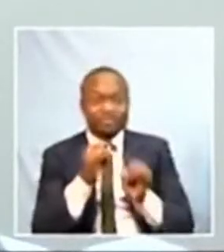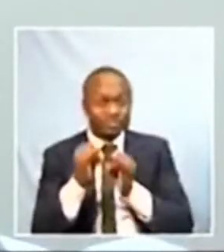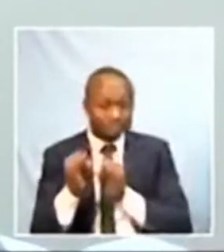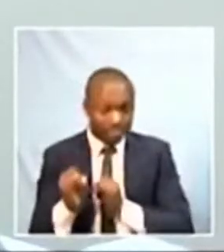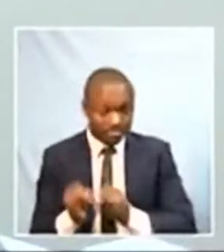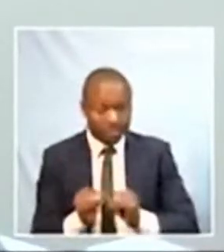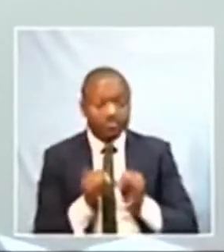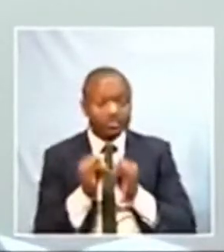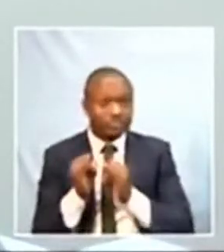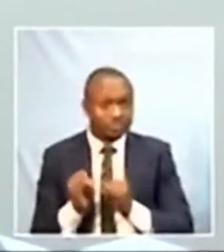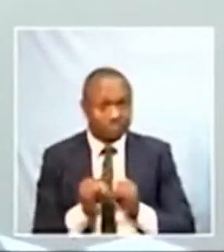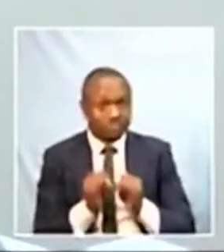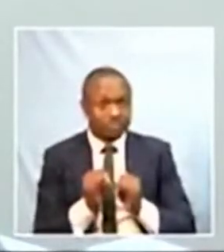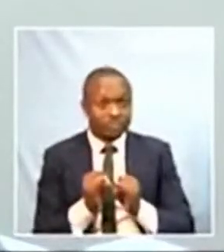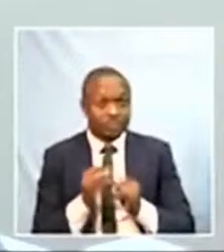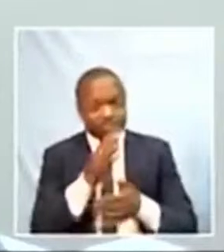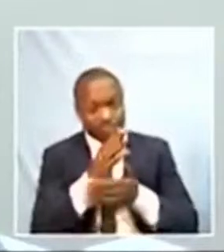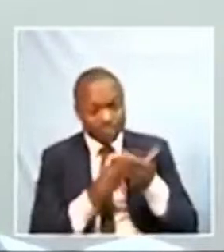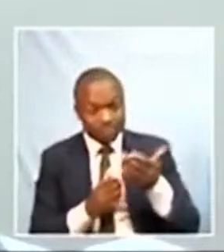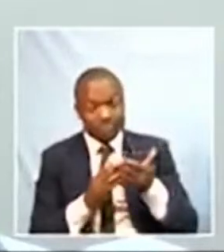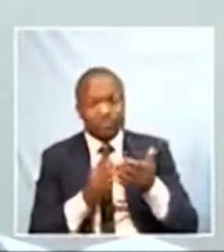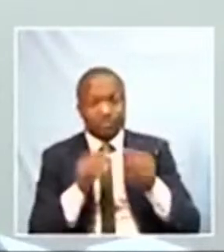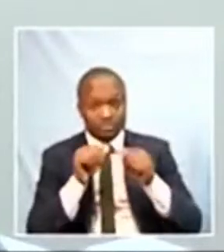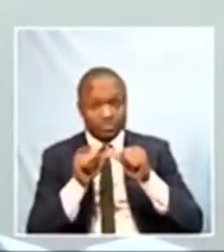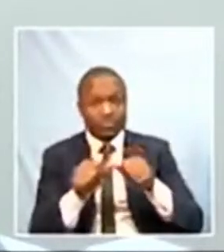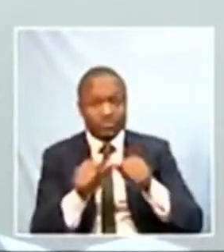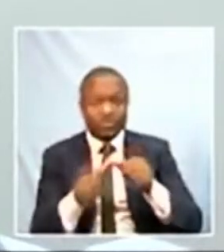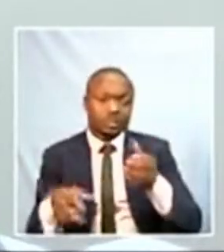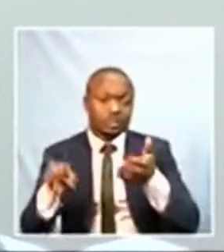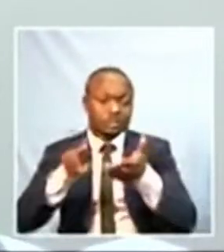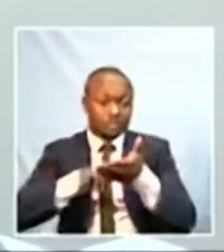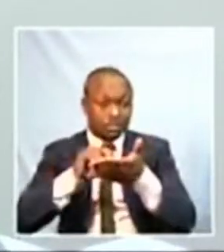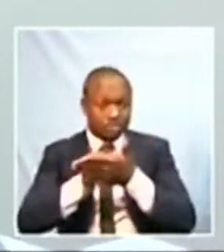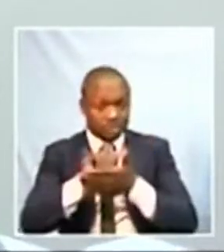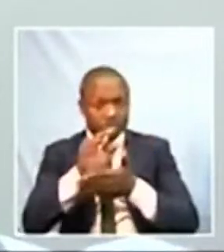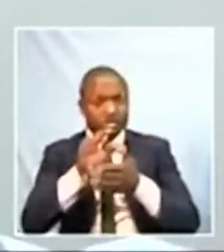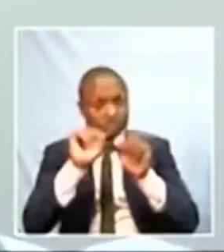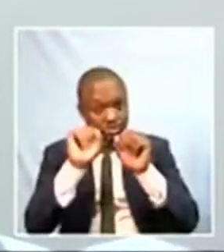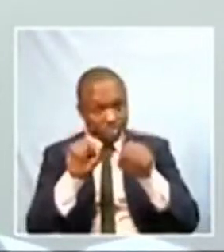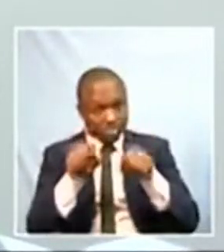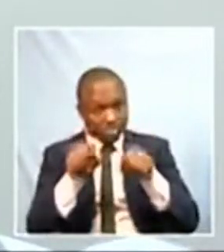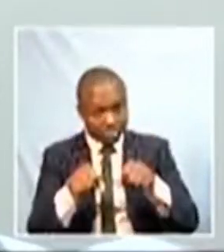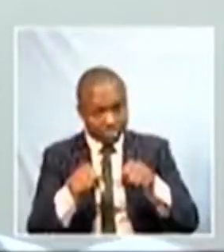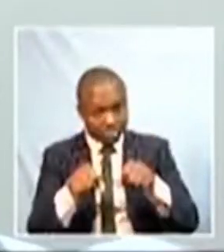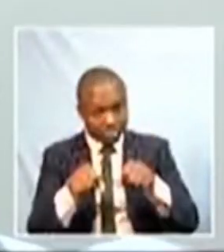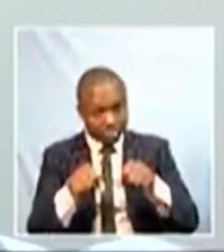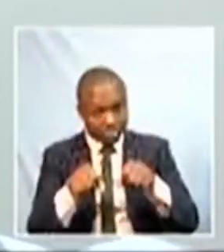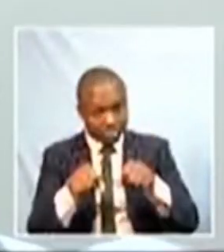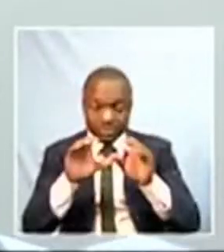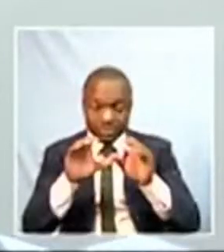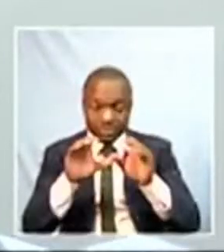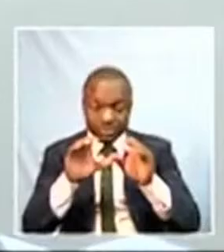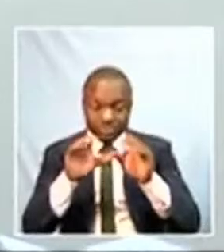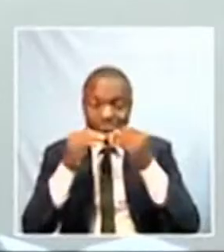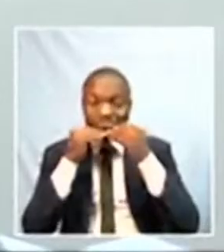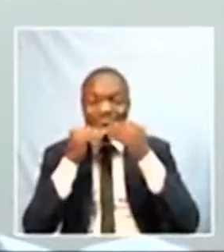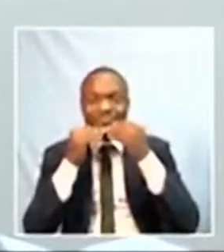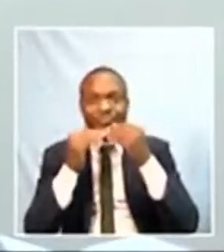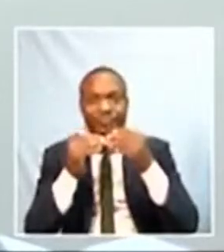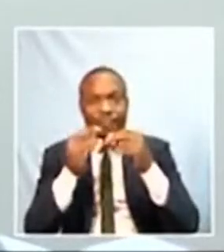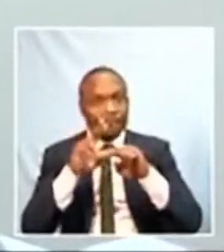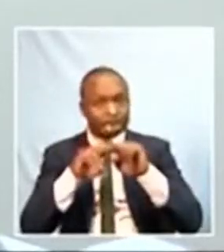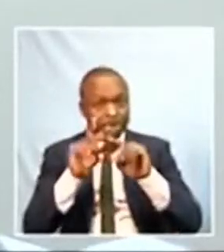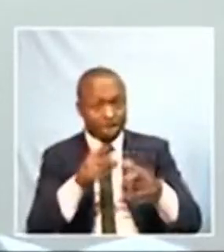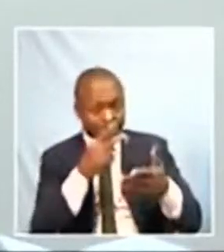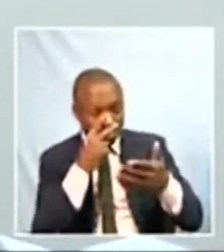implemented, or either some of them are still being advertised. So let's get to honorable member Dr. Singombe. Thank you, Chair. And